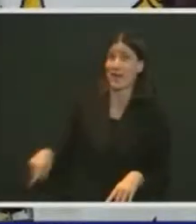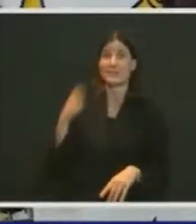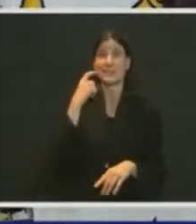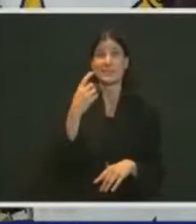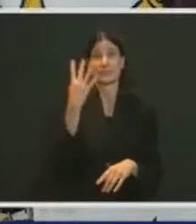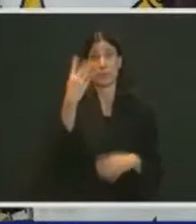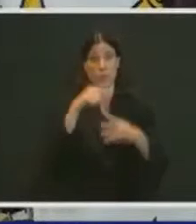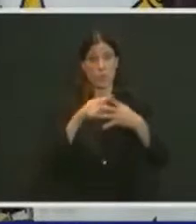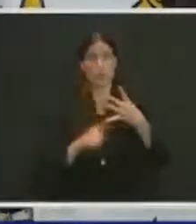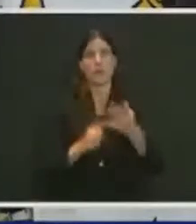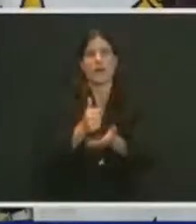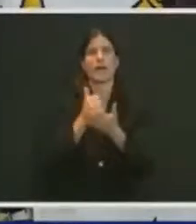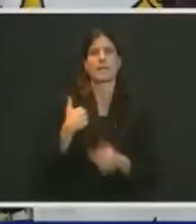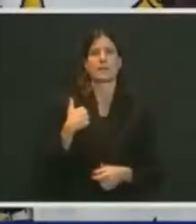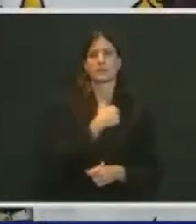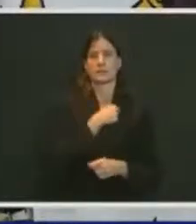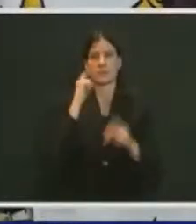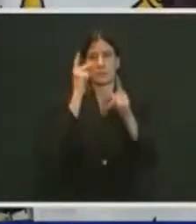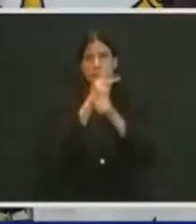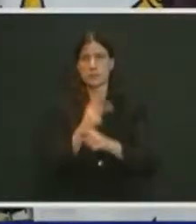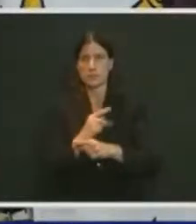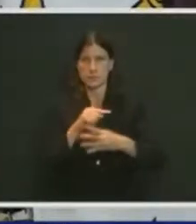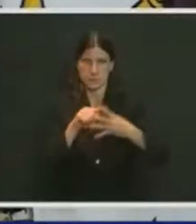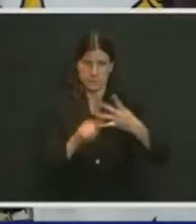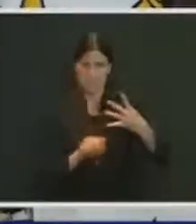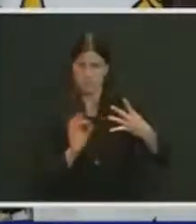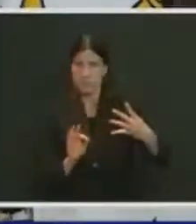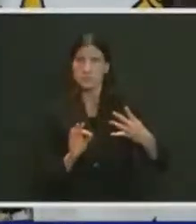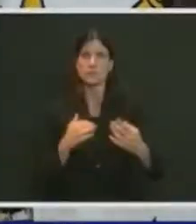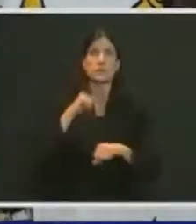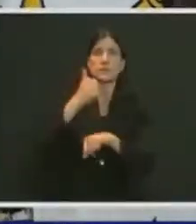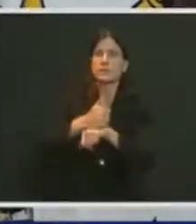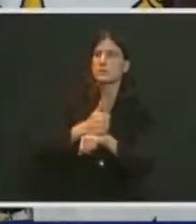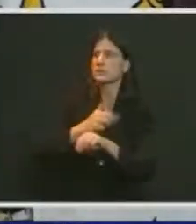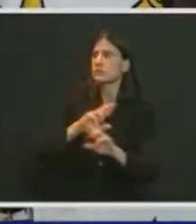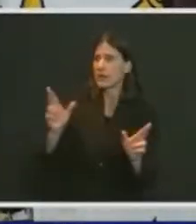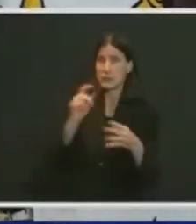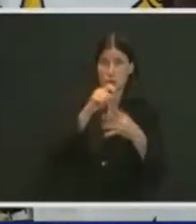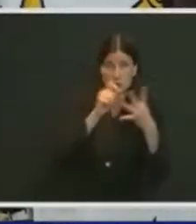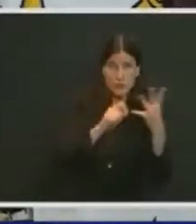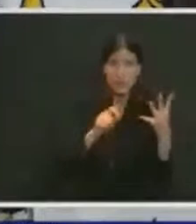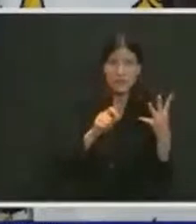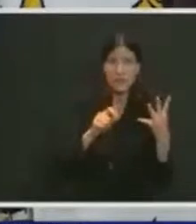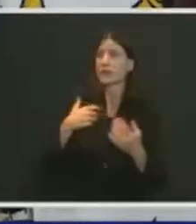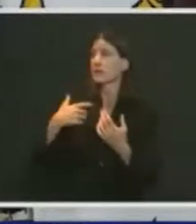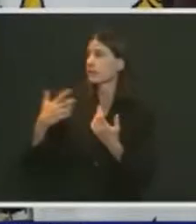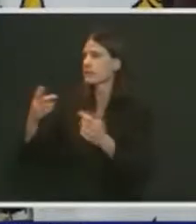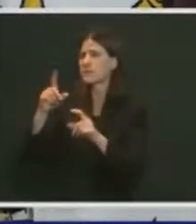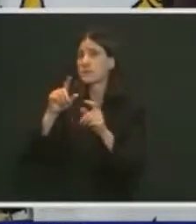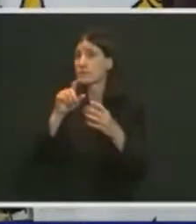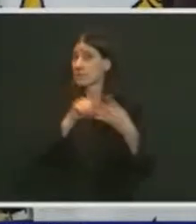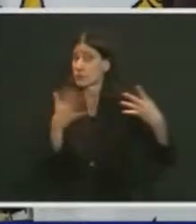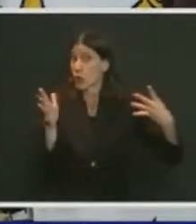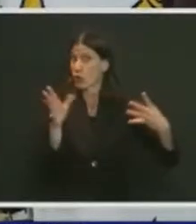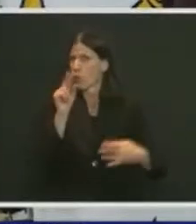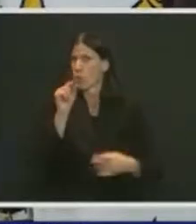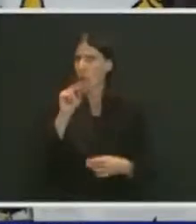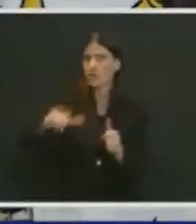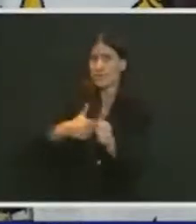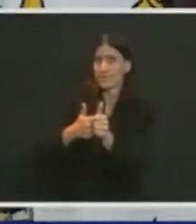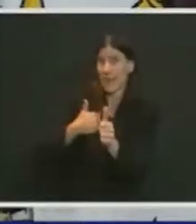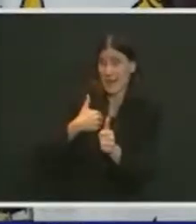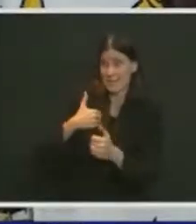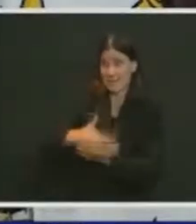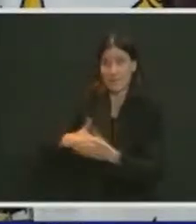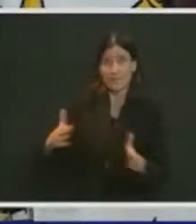PPE, all the masks, ventilator supplies, hospital beds. The systems we've developed are strong. They're